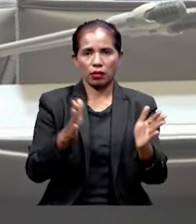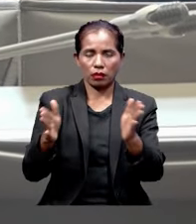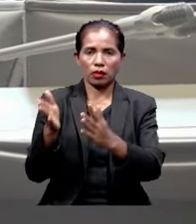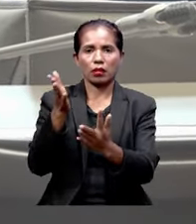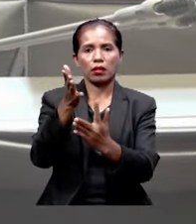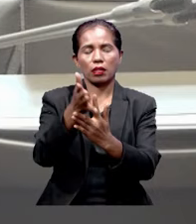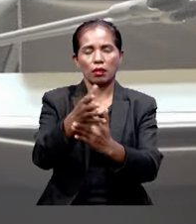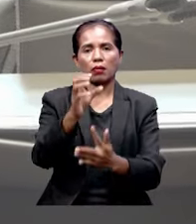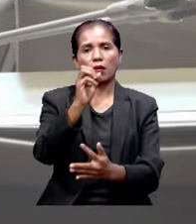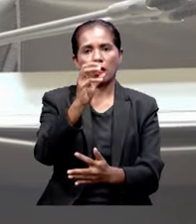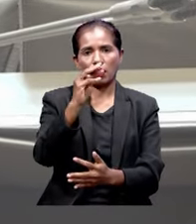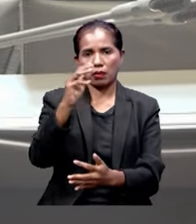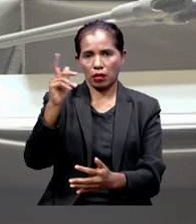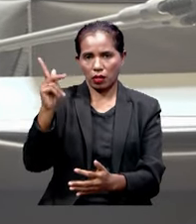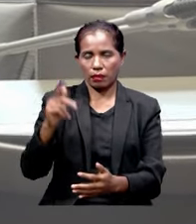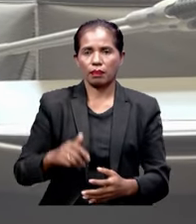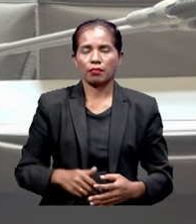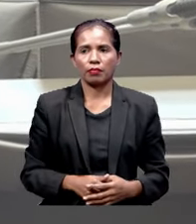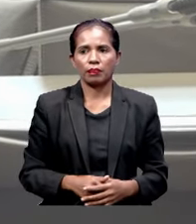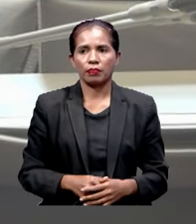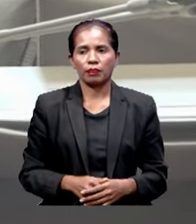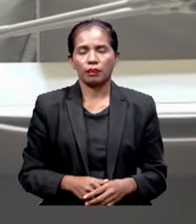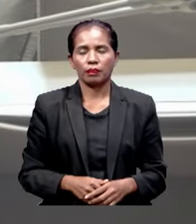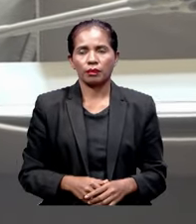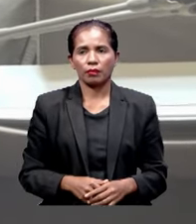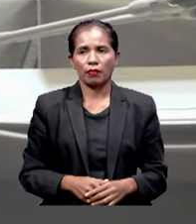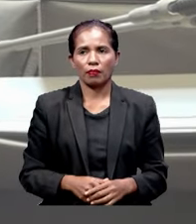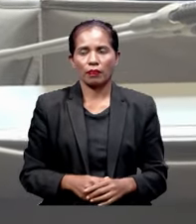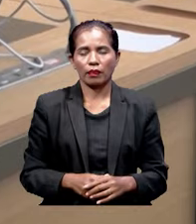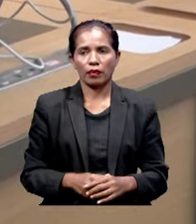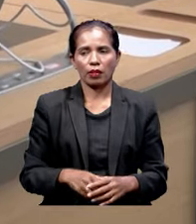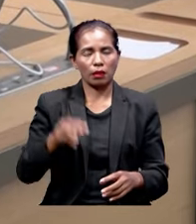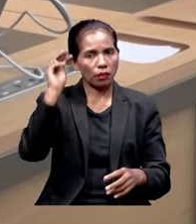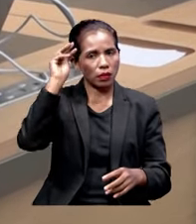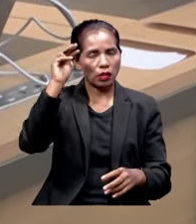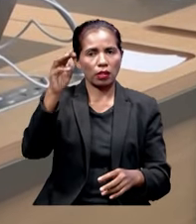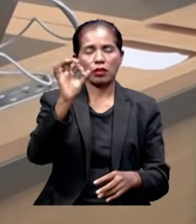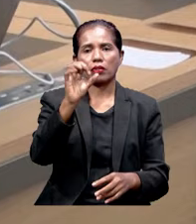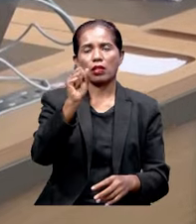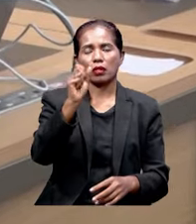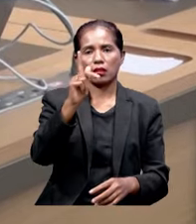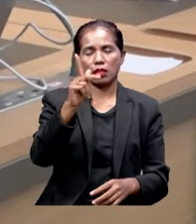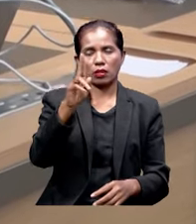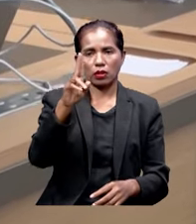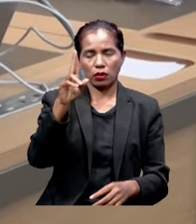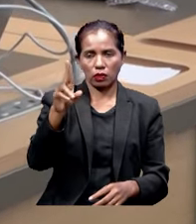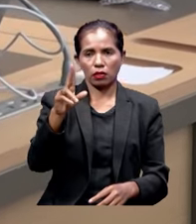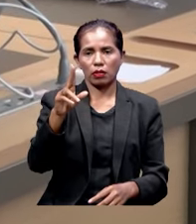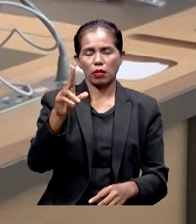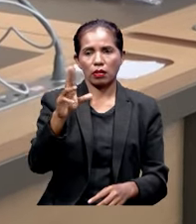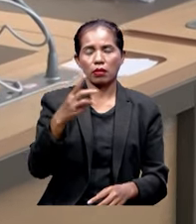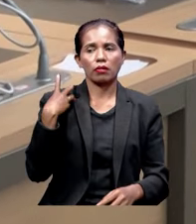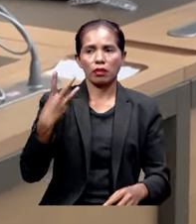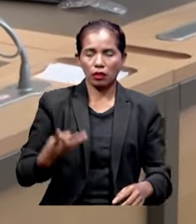adesão ba OMK. Excelência, Vice Prime Minister Francisco Calbo Adilei, sejam muito bem-vindos